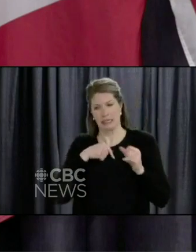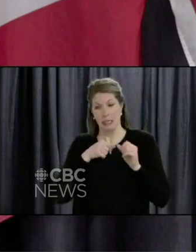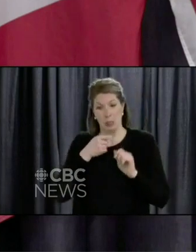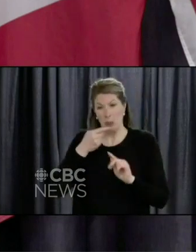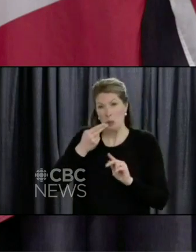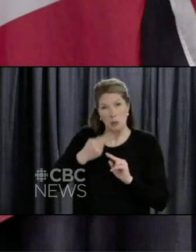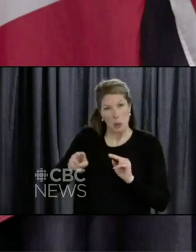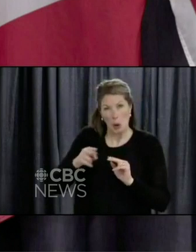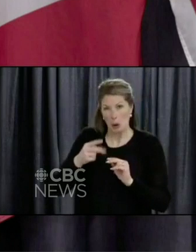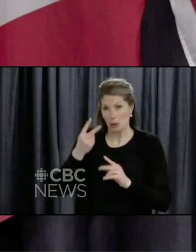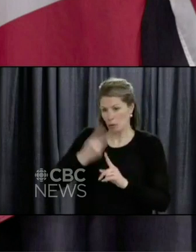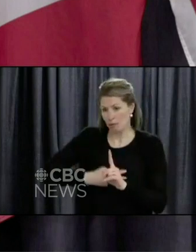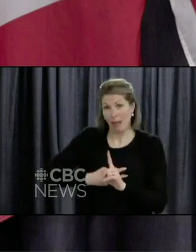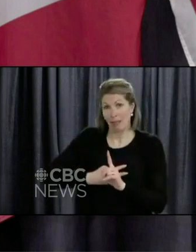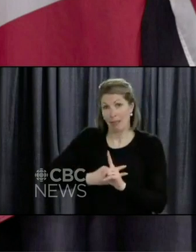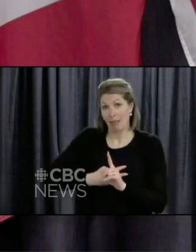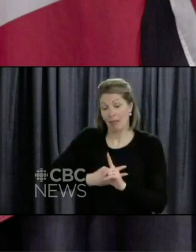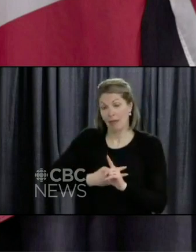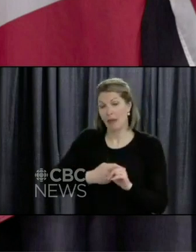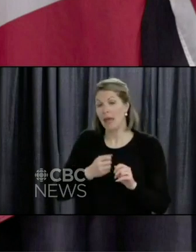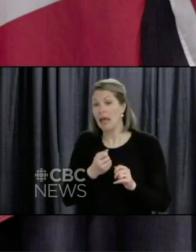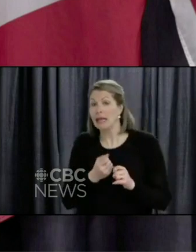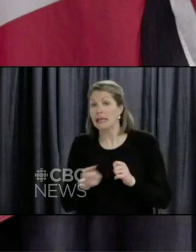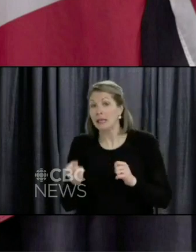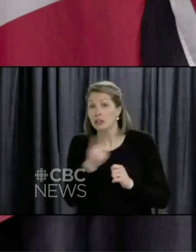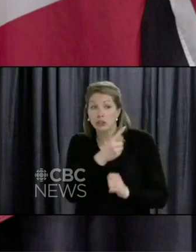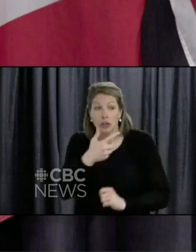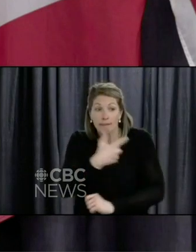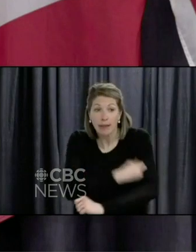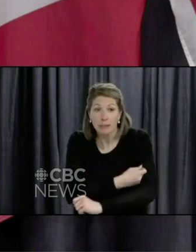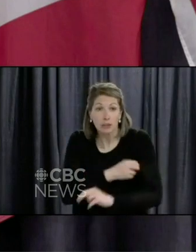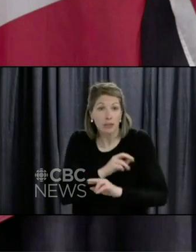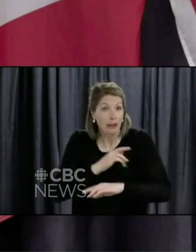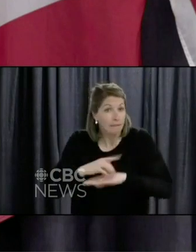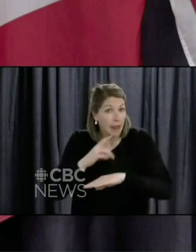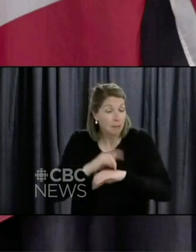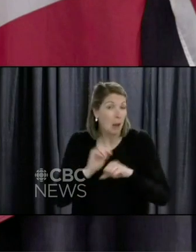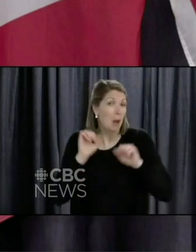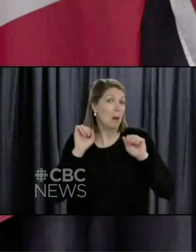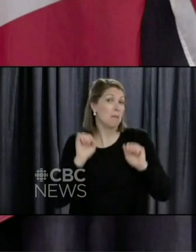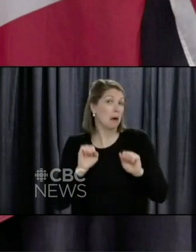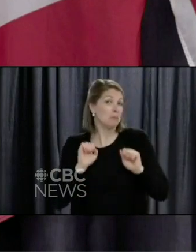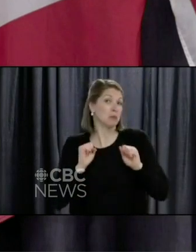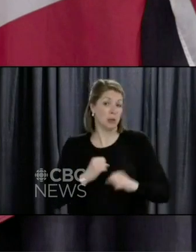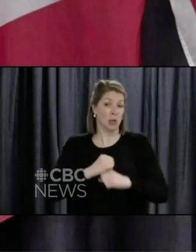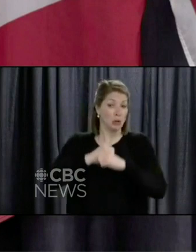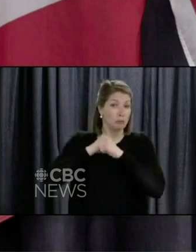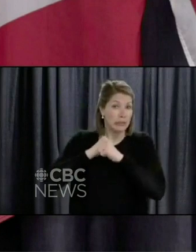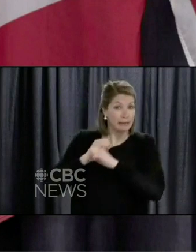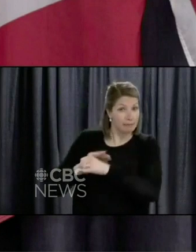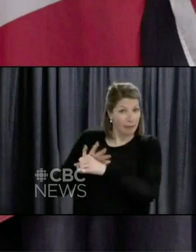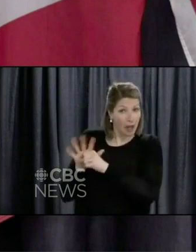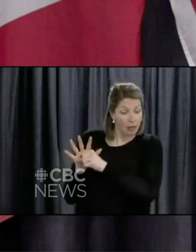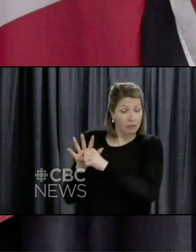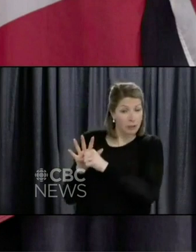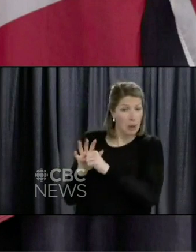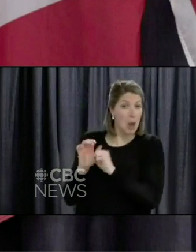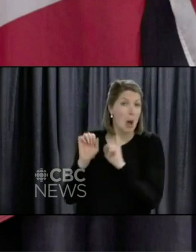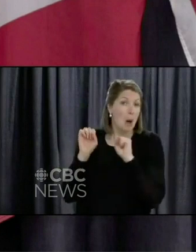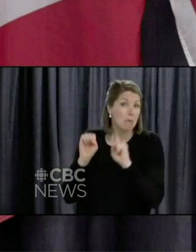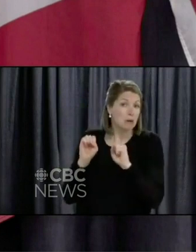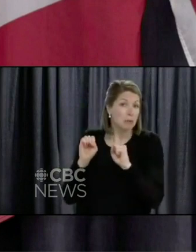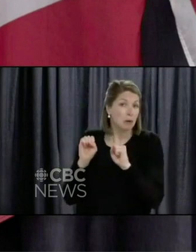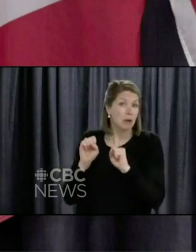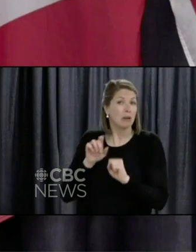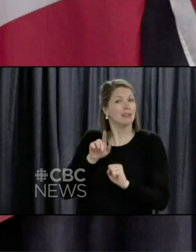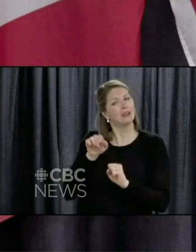A vaccine may come, it may be usable, and it may work against this virus. But this is a sneaky little